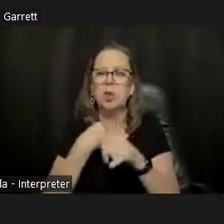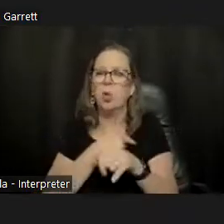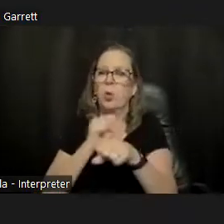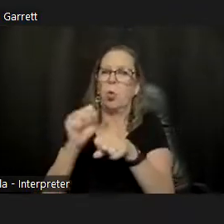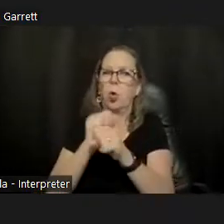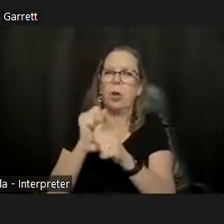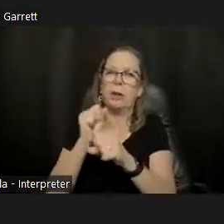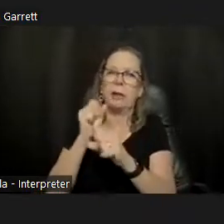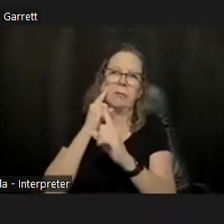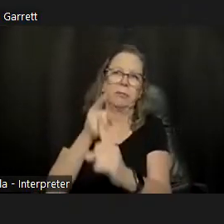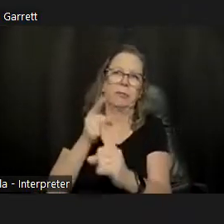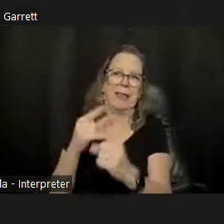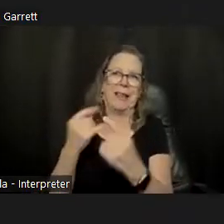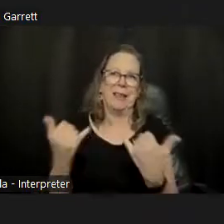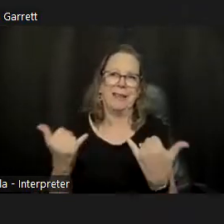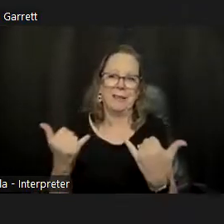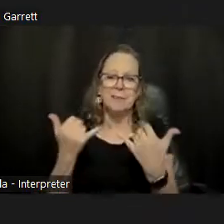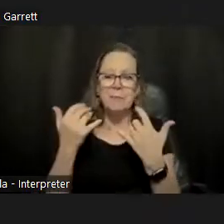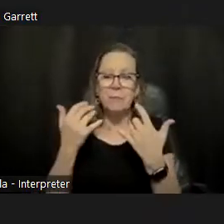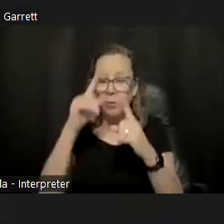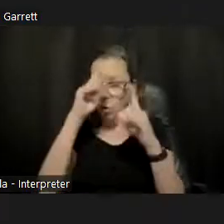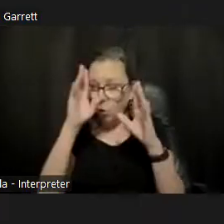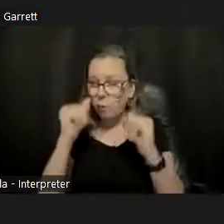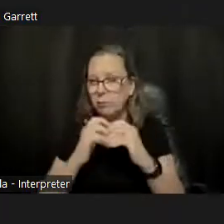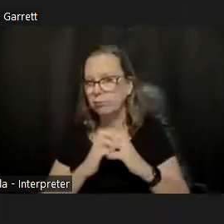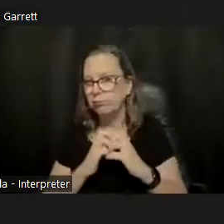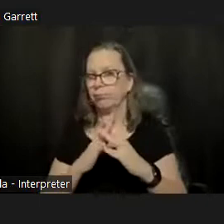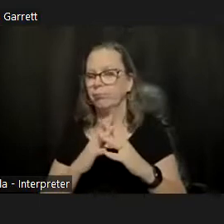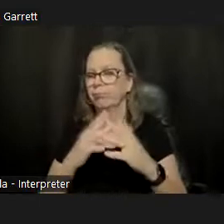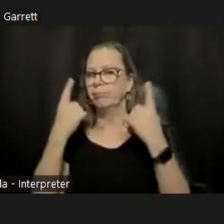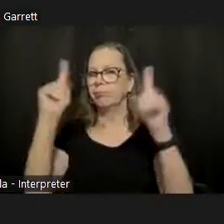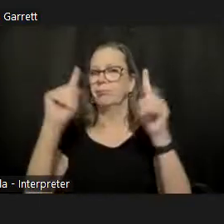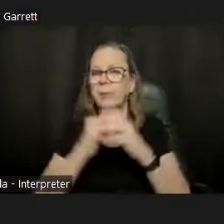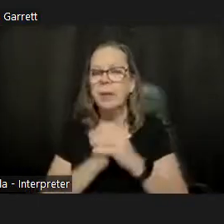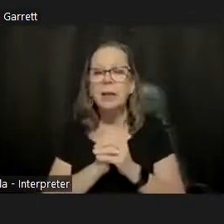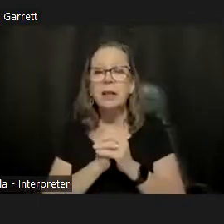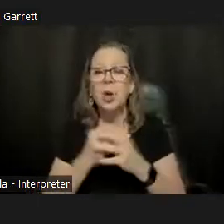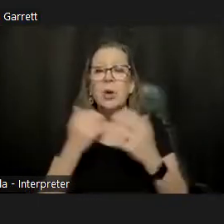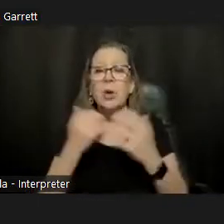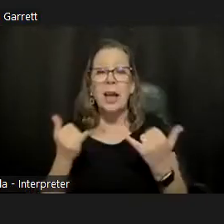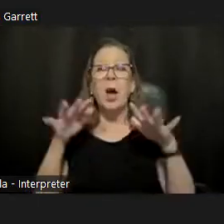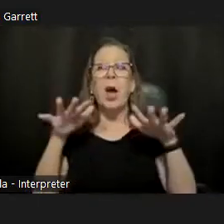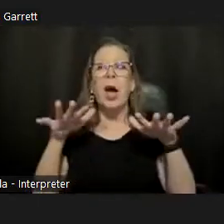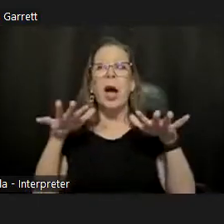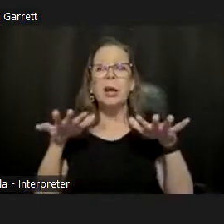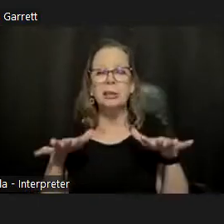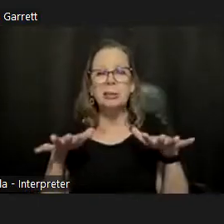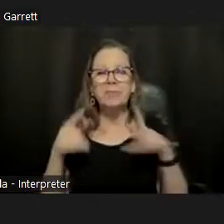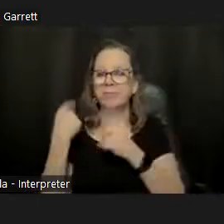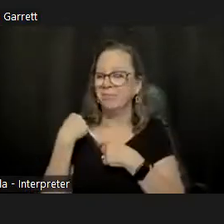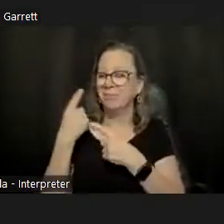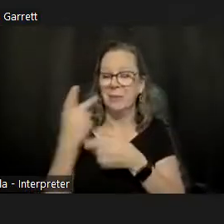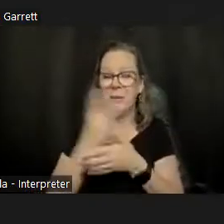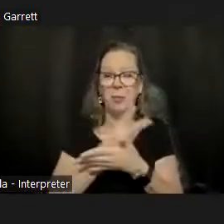now. Hopefully we can get to fruition. And that's, we're kind of taking a breath. It's been a busy couple of